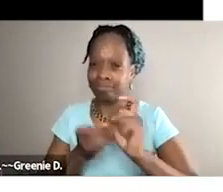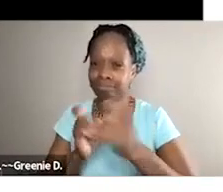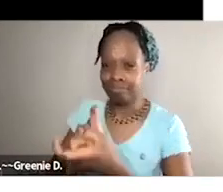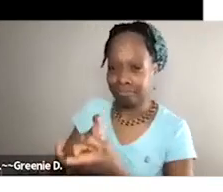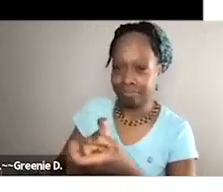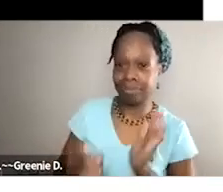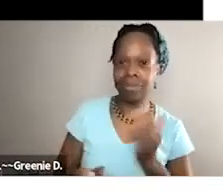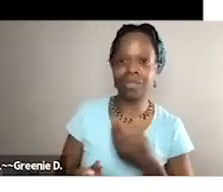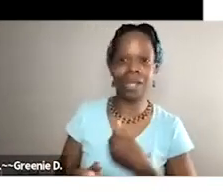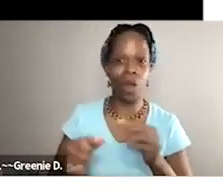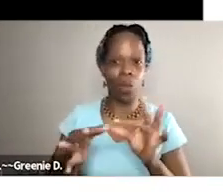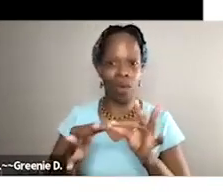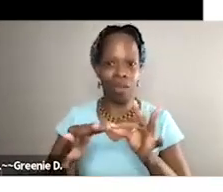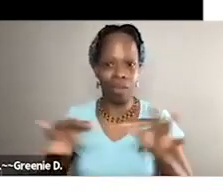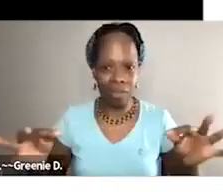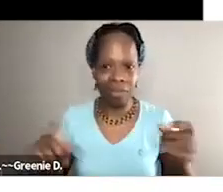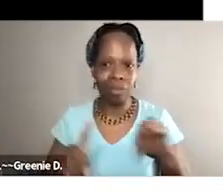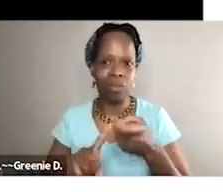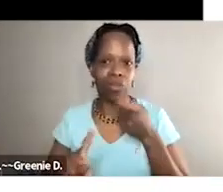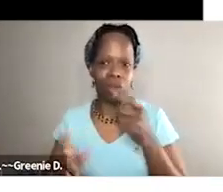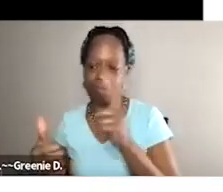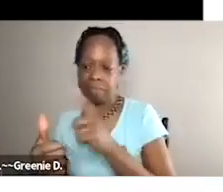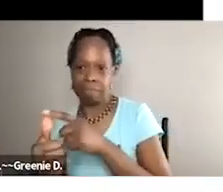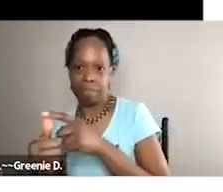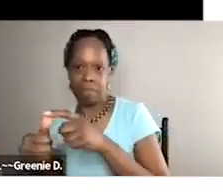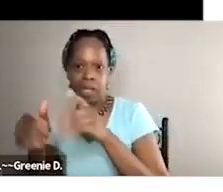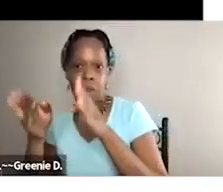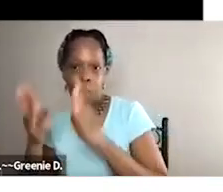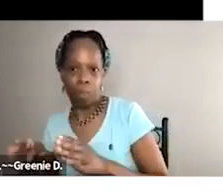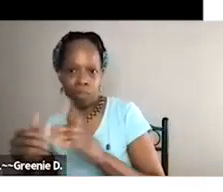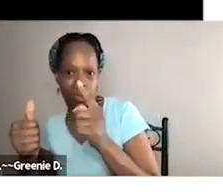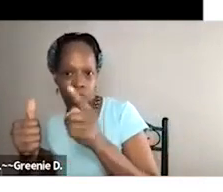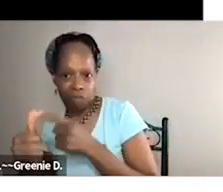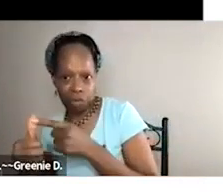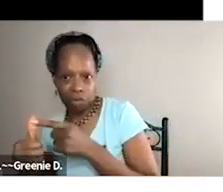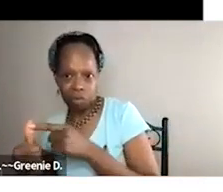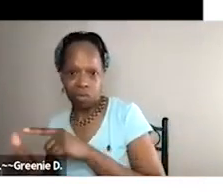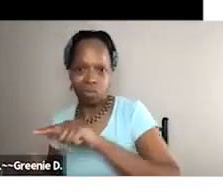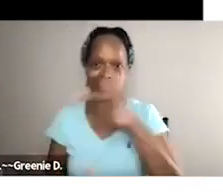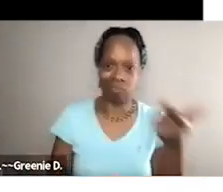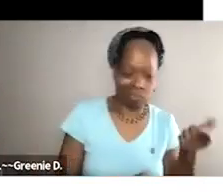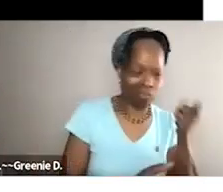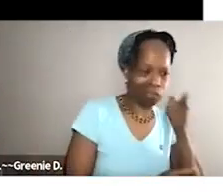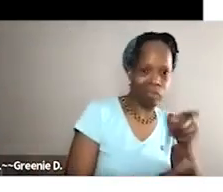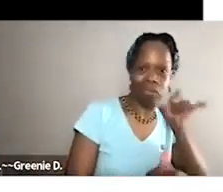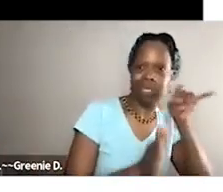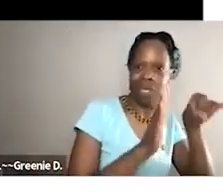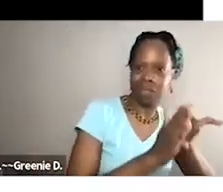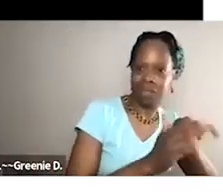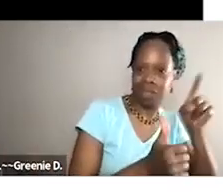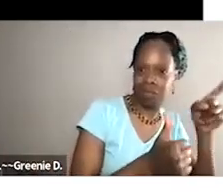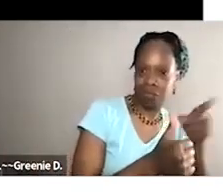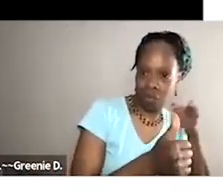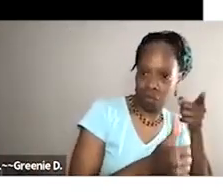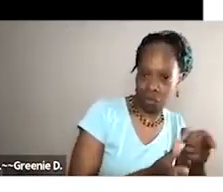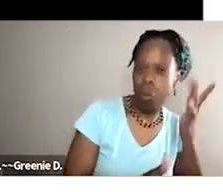person first language and identity first language. And that's done intentionally to respect the differing preferences of